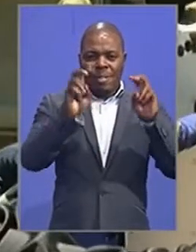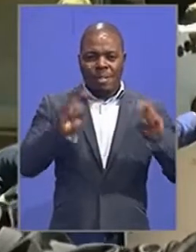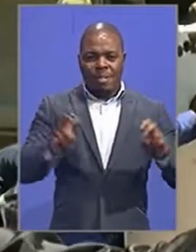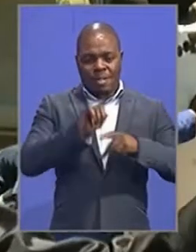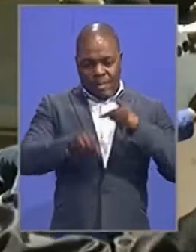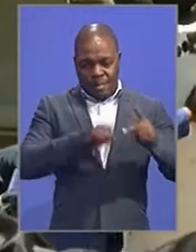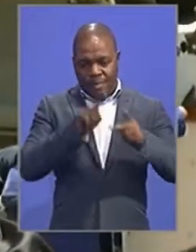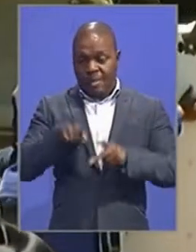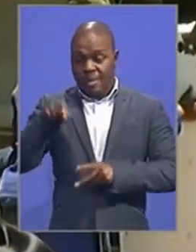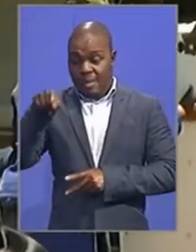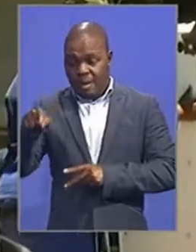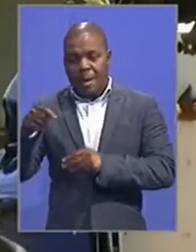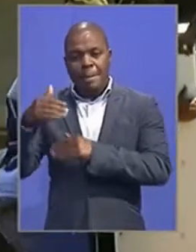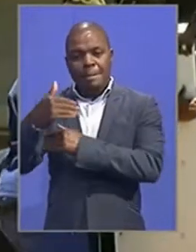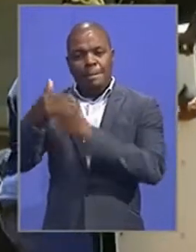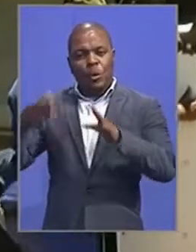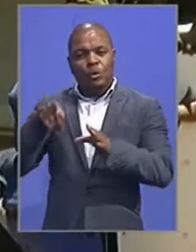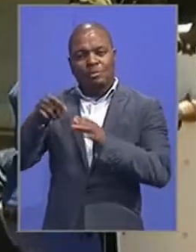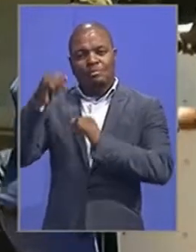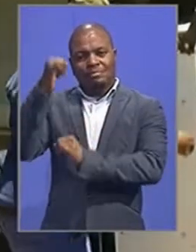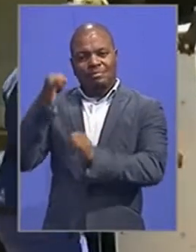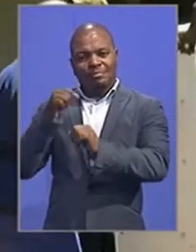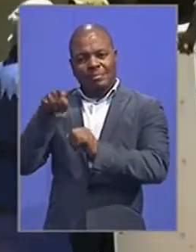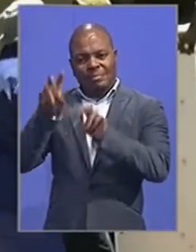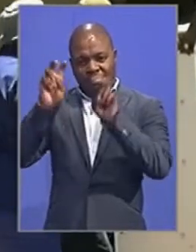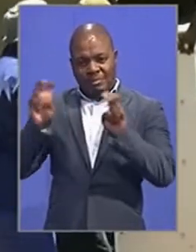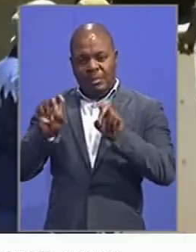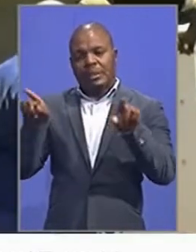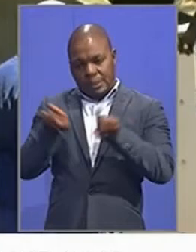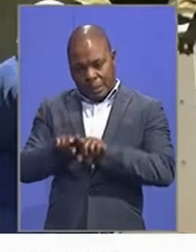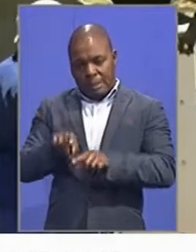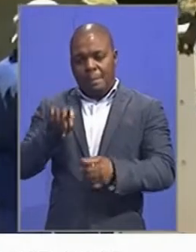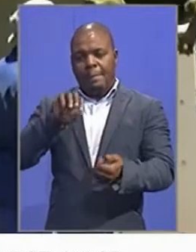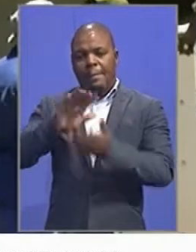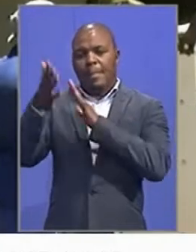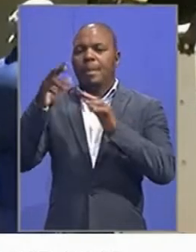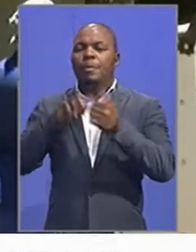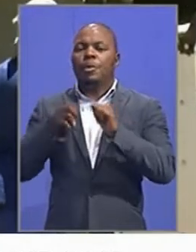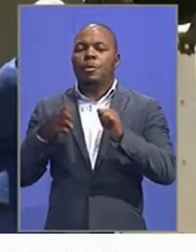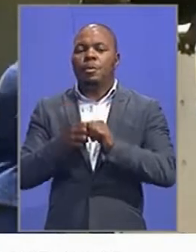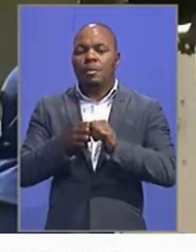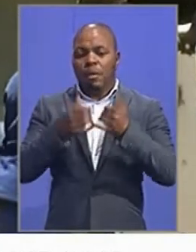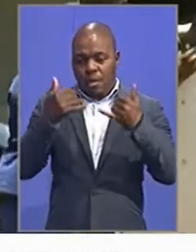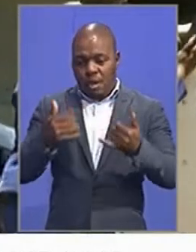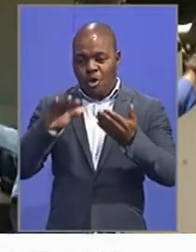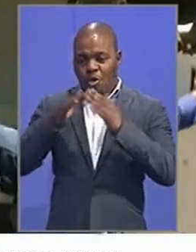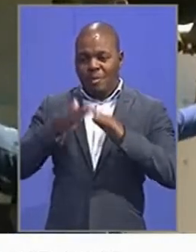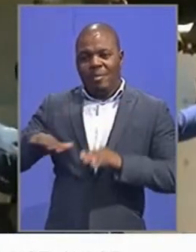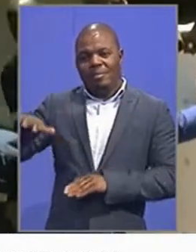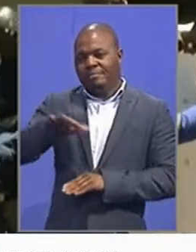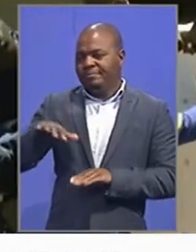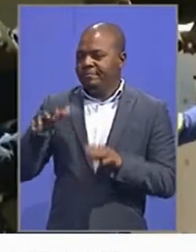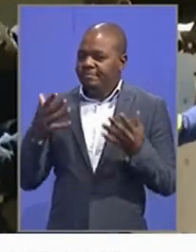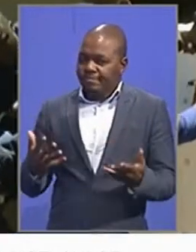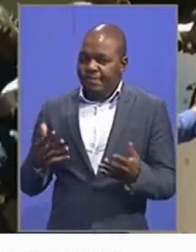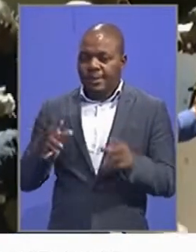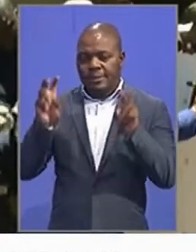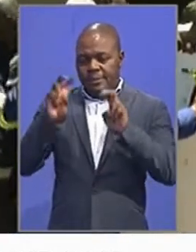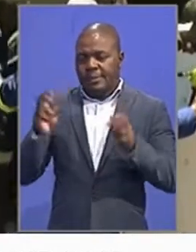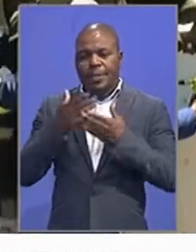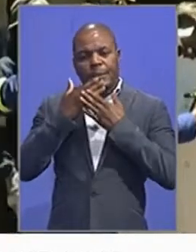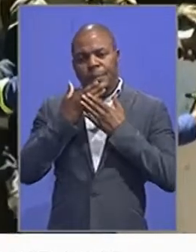ko the mini sub o ile ngwa feleletsa ile gore o dirile gore baagi ba rona ba mo Lichtenburg o ba motlakase o